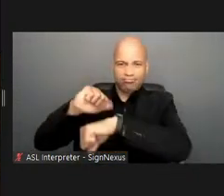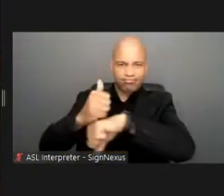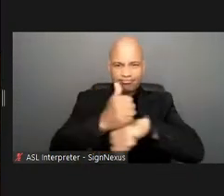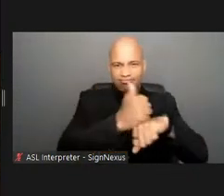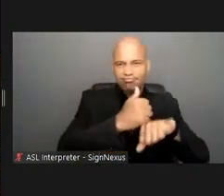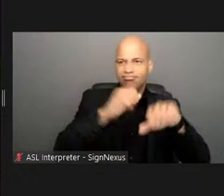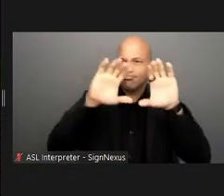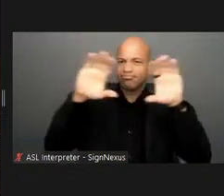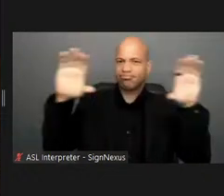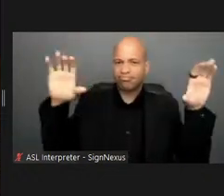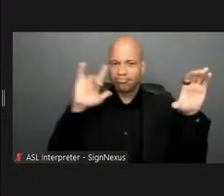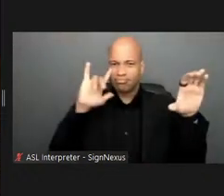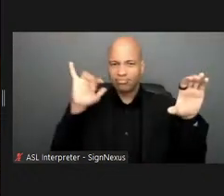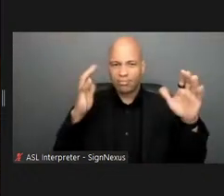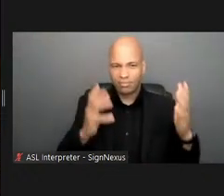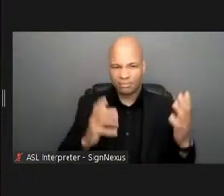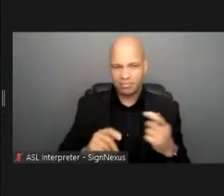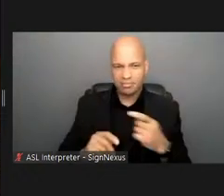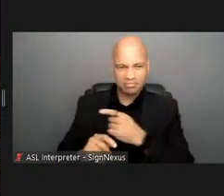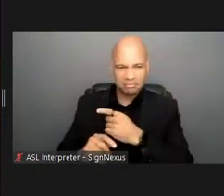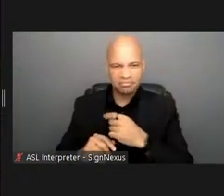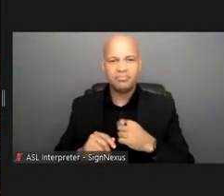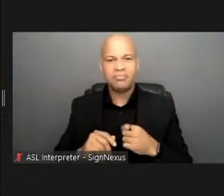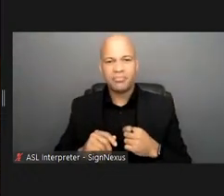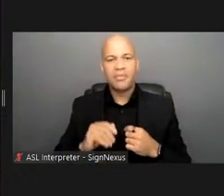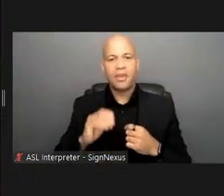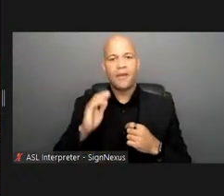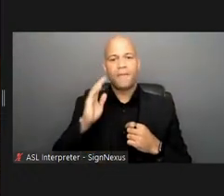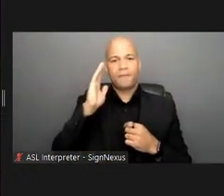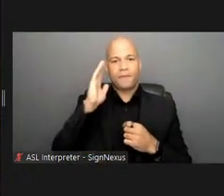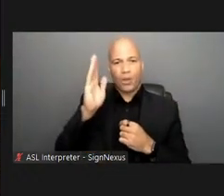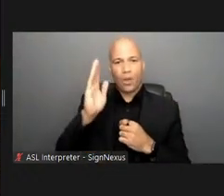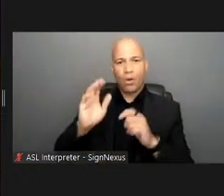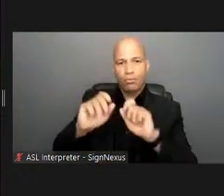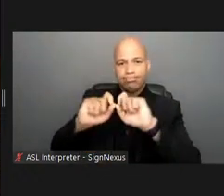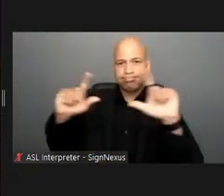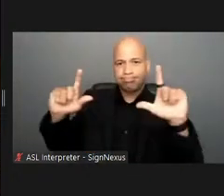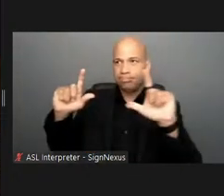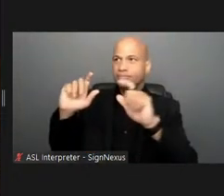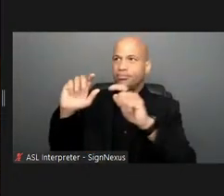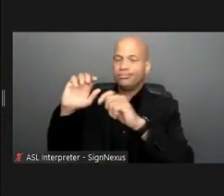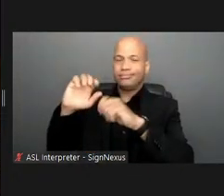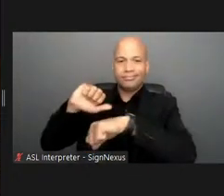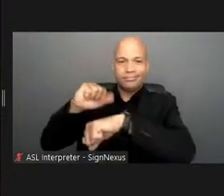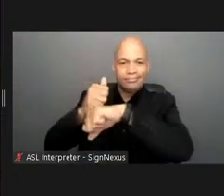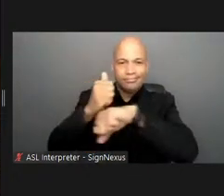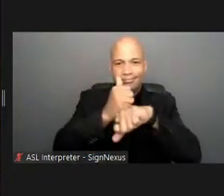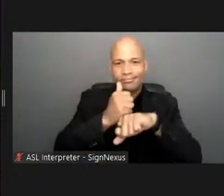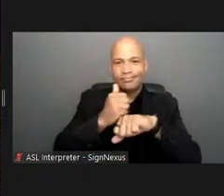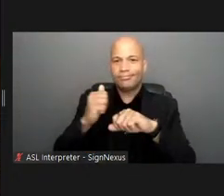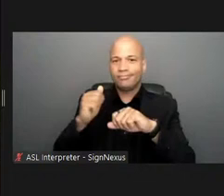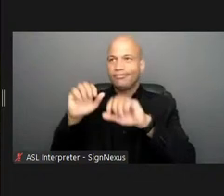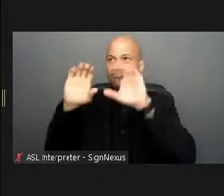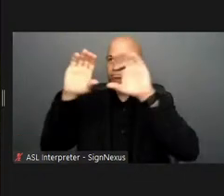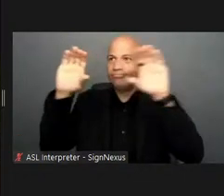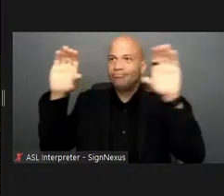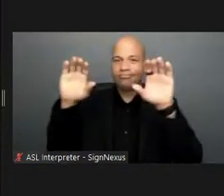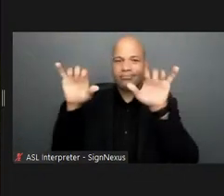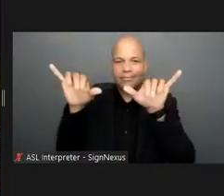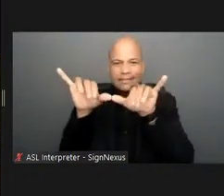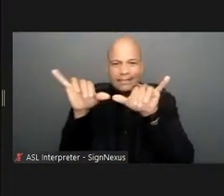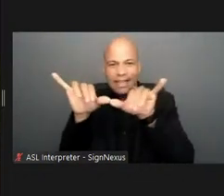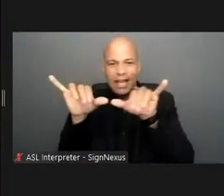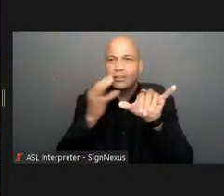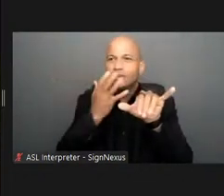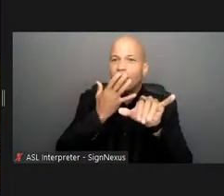similar structures already in use throughout New York City signage is similar in size and character to signs already present and the color would match